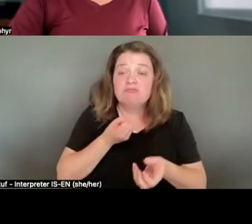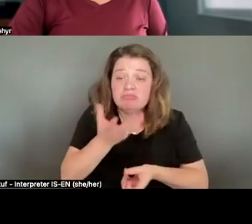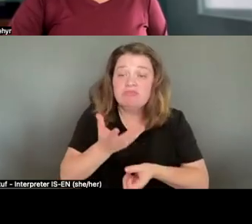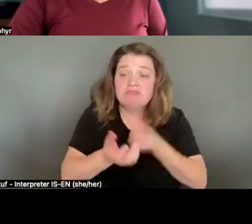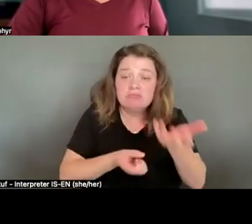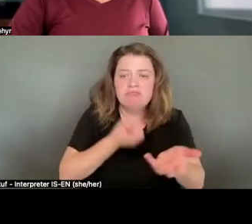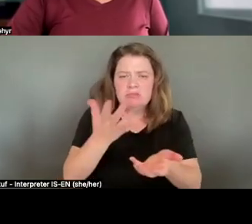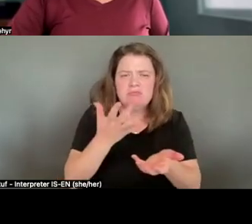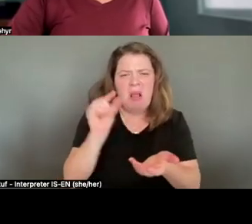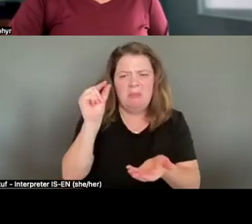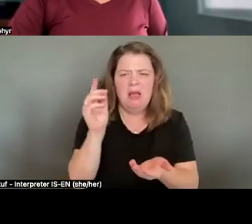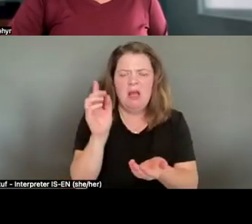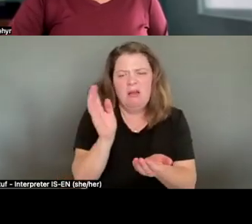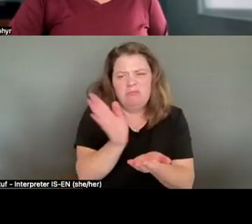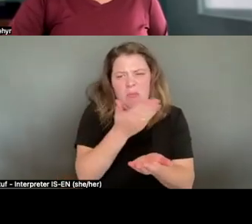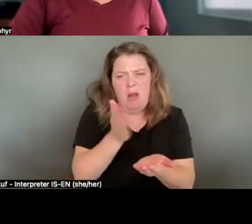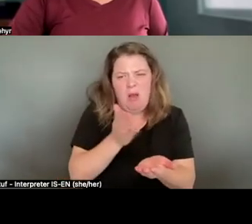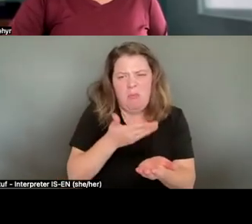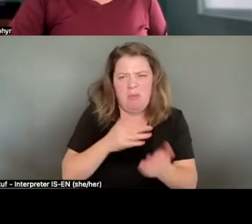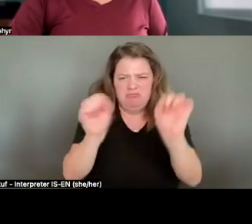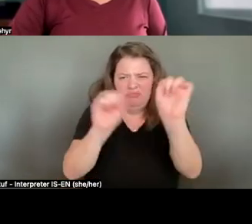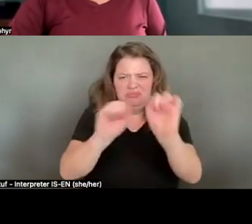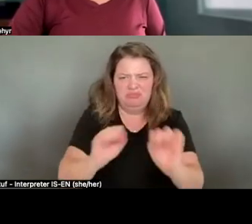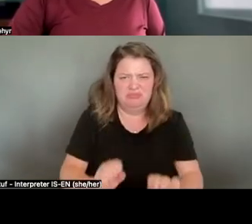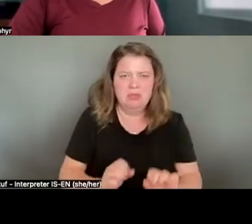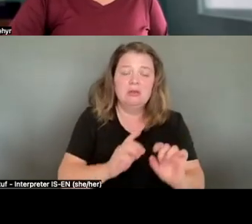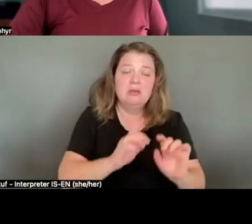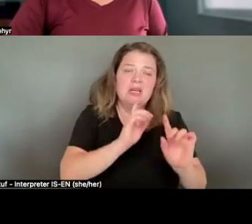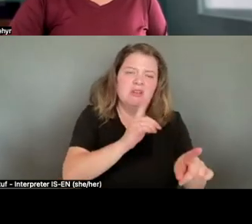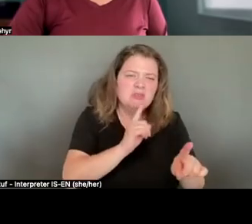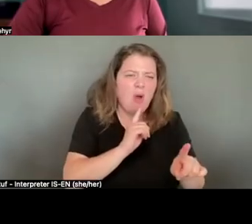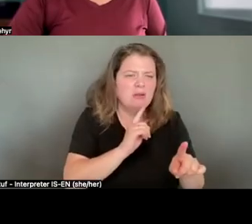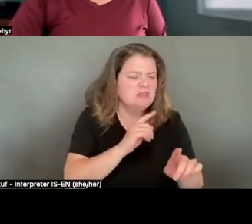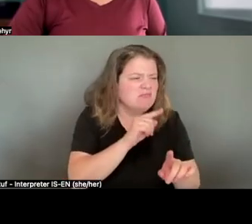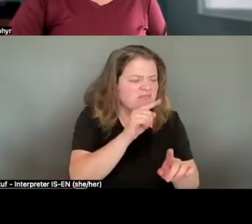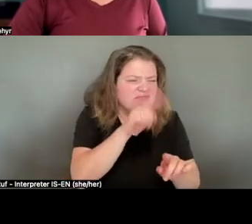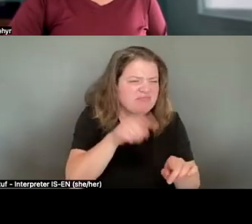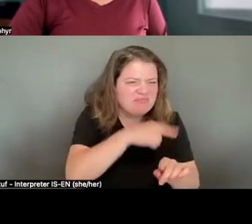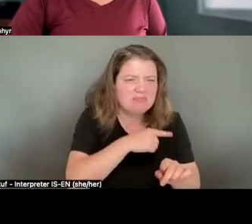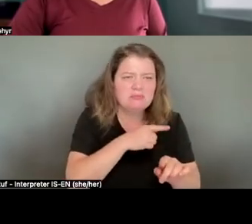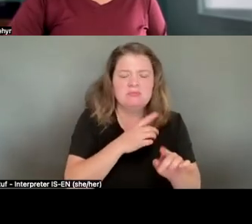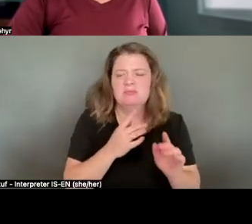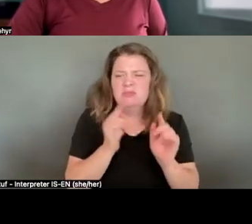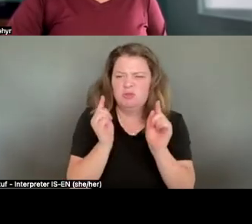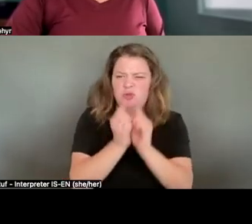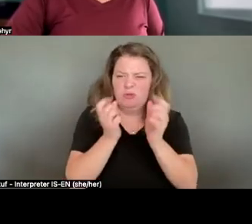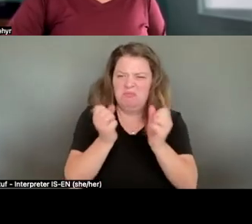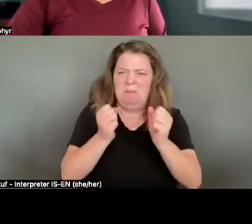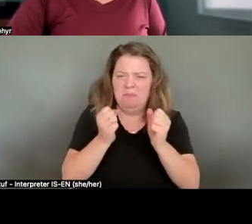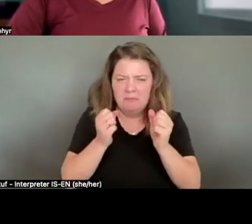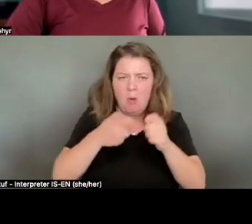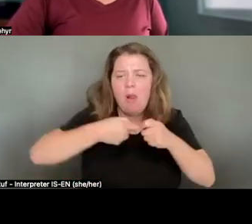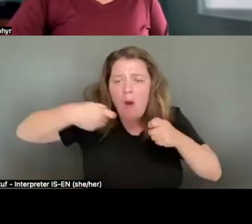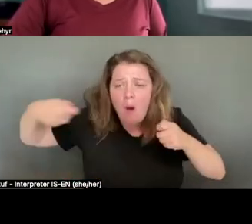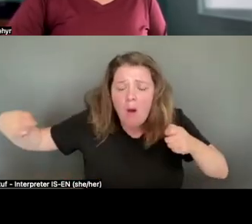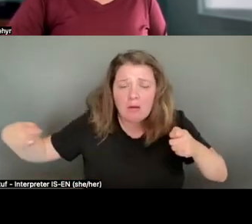data. For example, responses that were not valid, that were too short or too long. The taggers